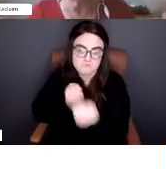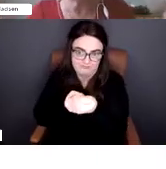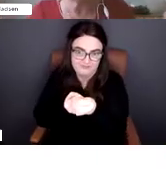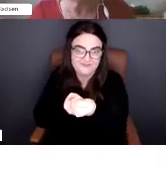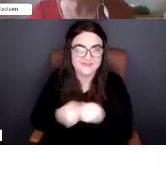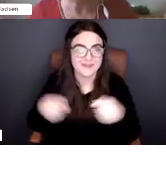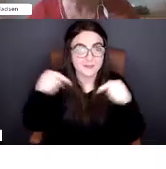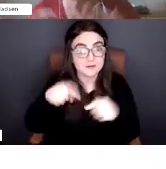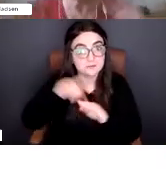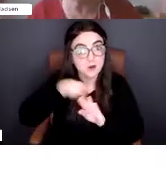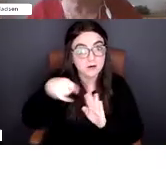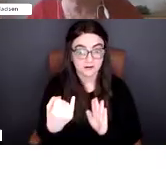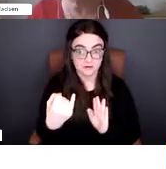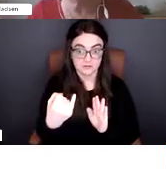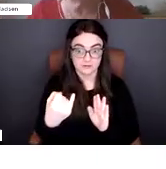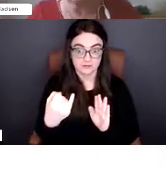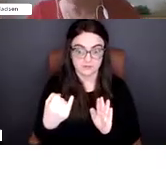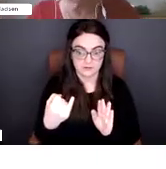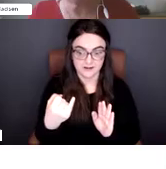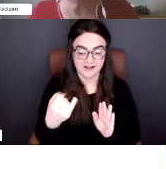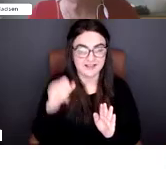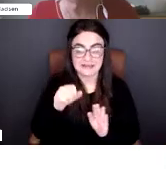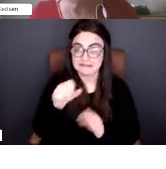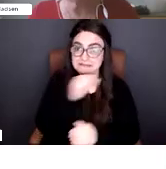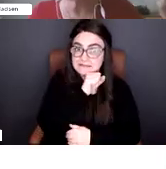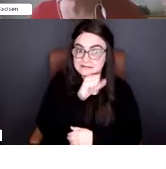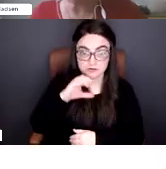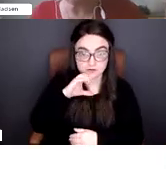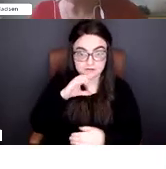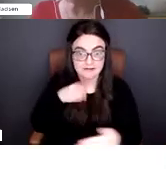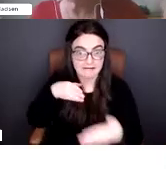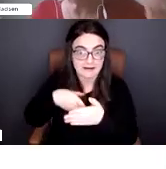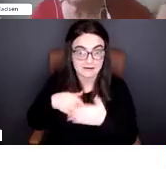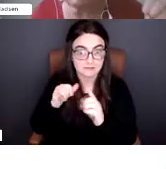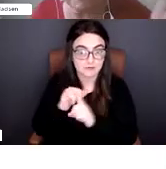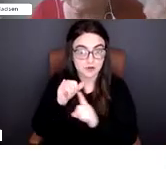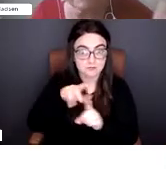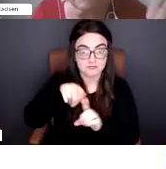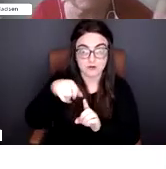itself, so the Seniors Anti-Bullying Project was launched in